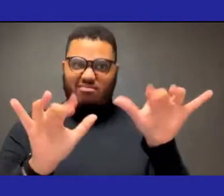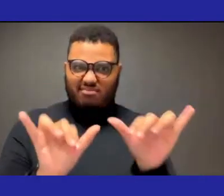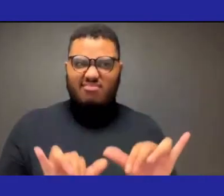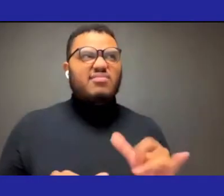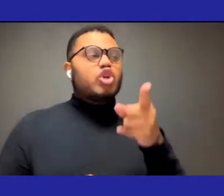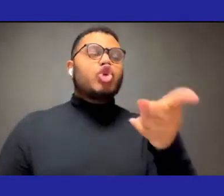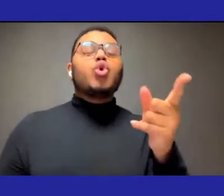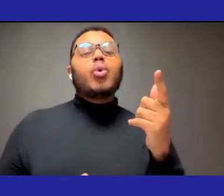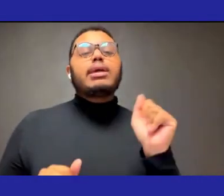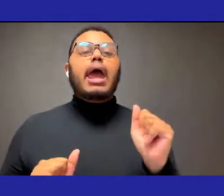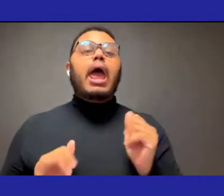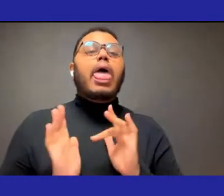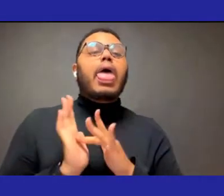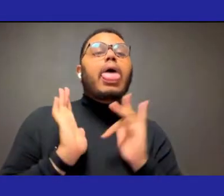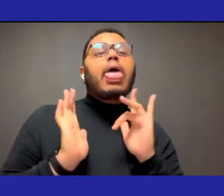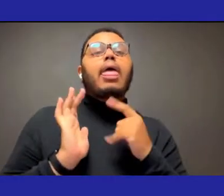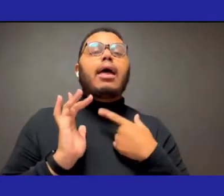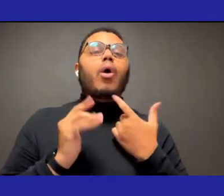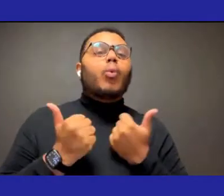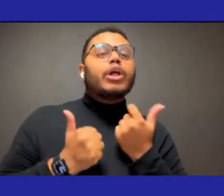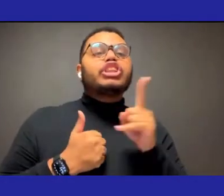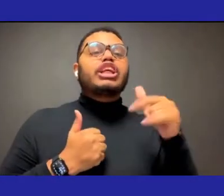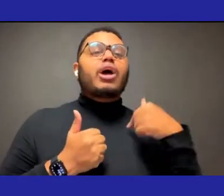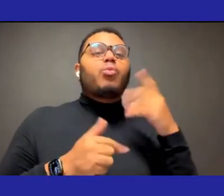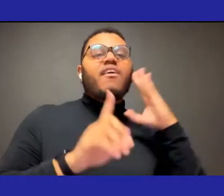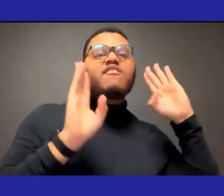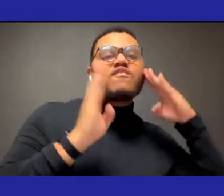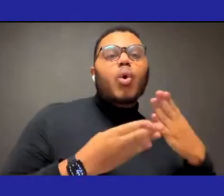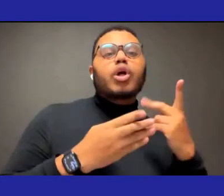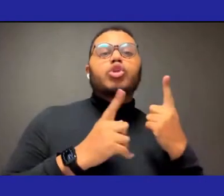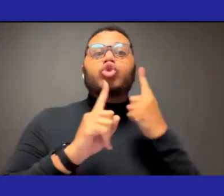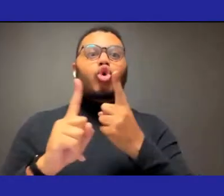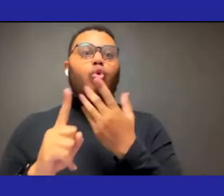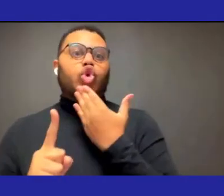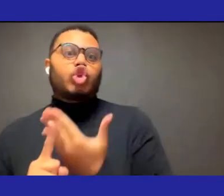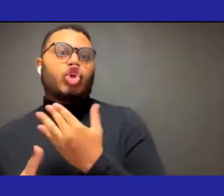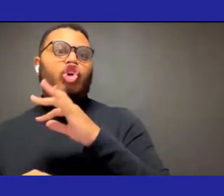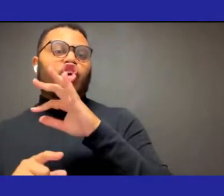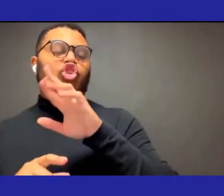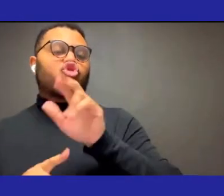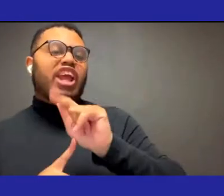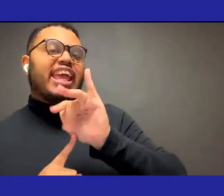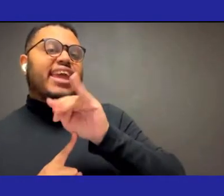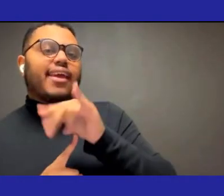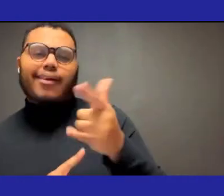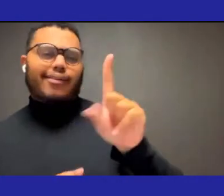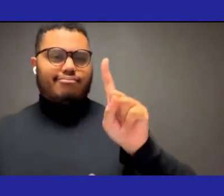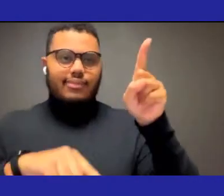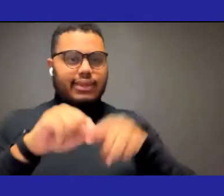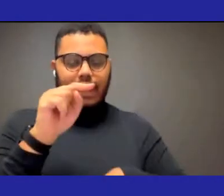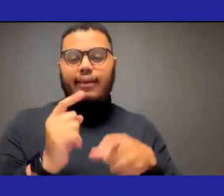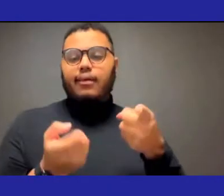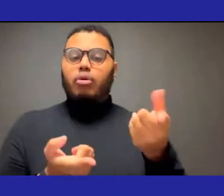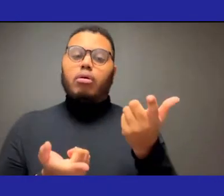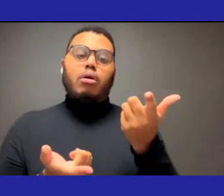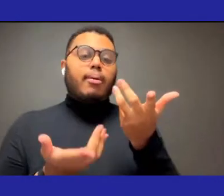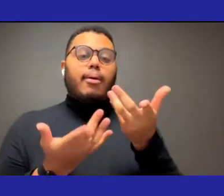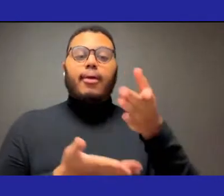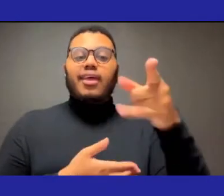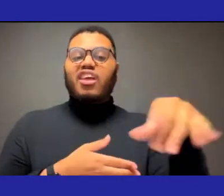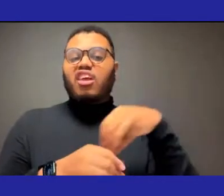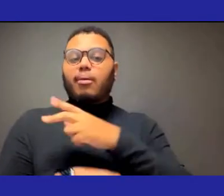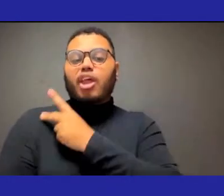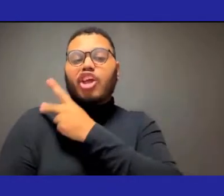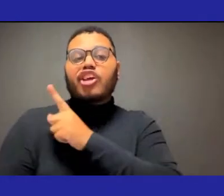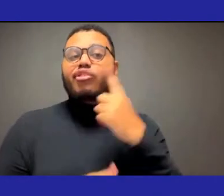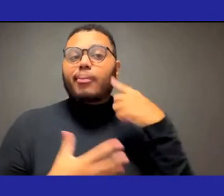mentioned, 7 behavioral health measures, including discharges after an inpatient admission for mental health or substance use, and discharges from